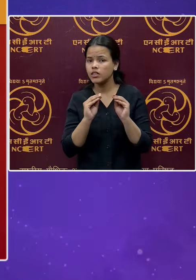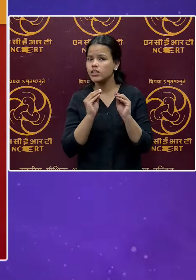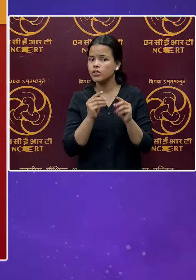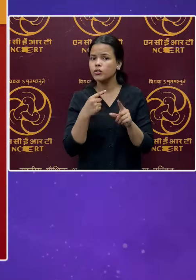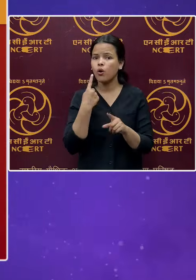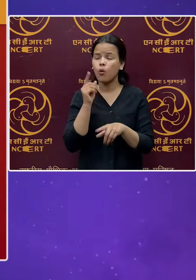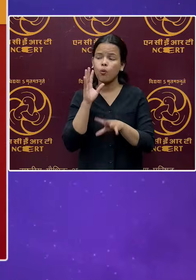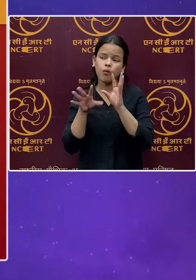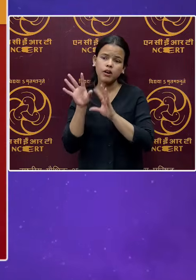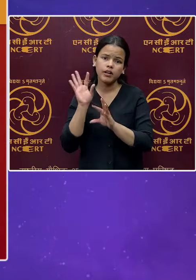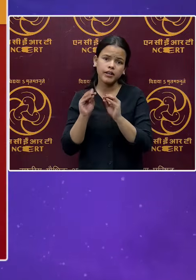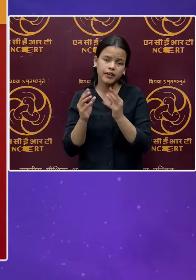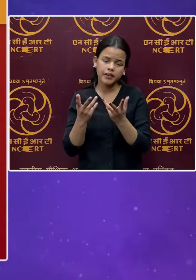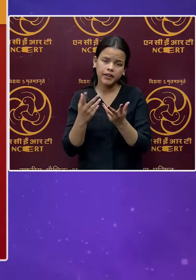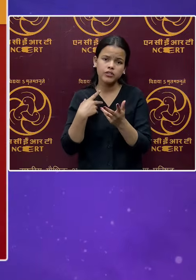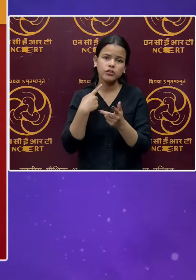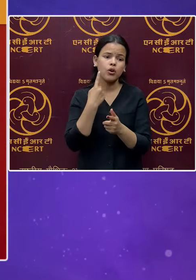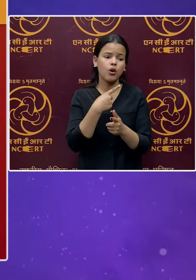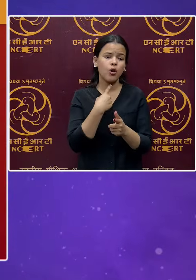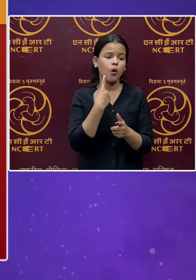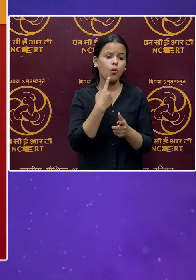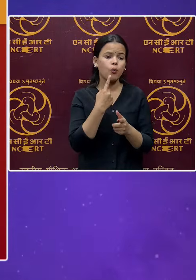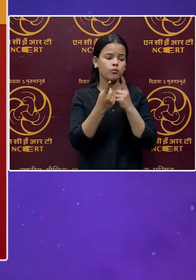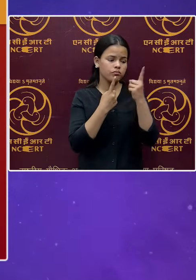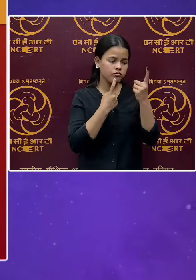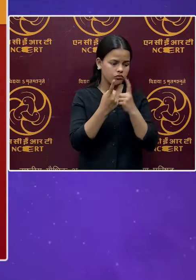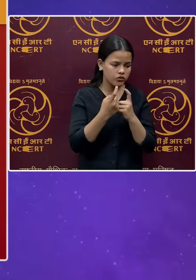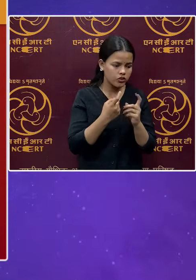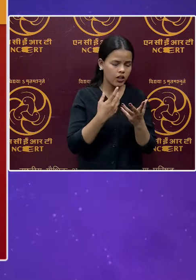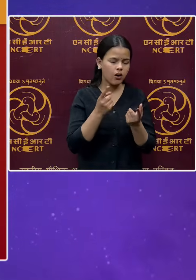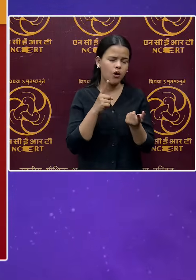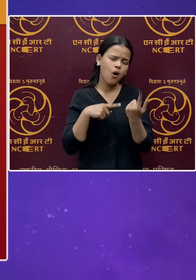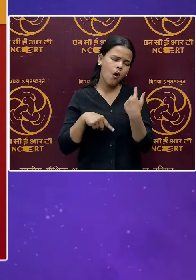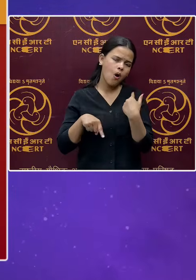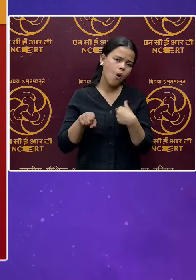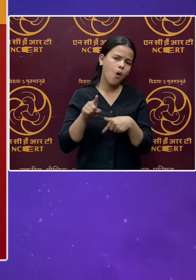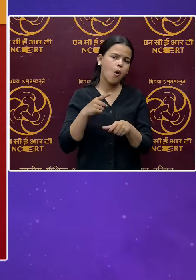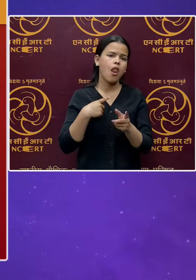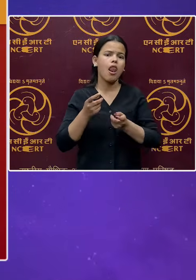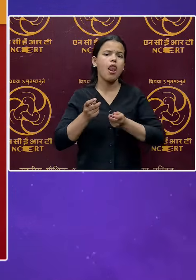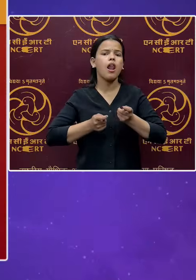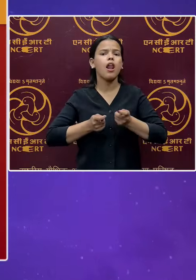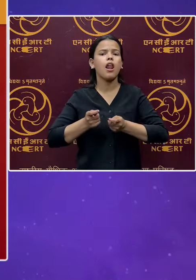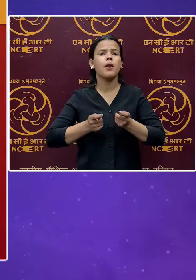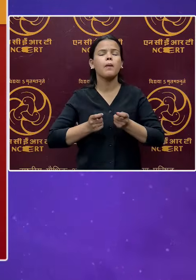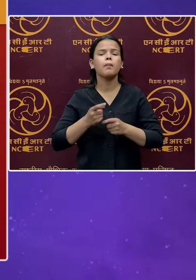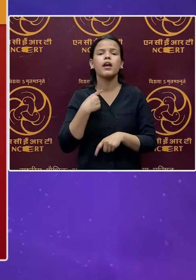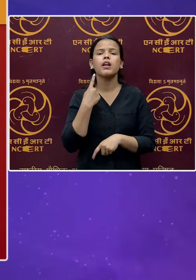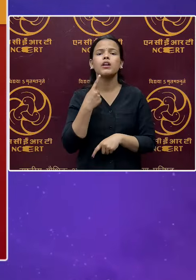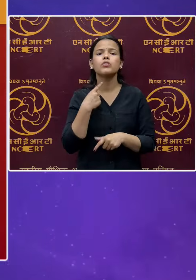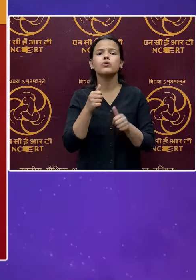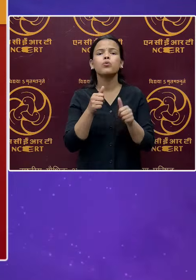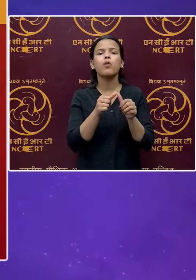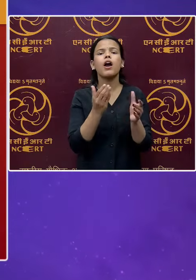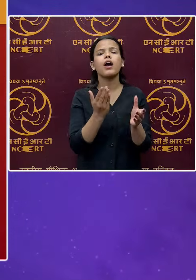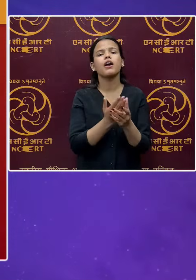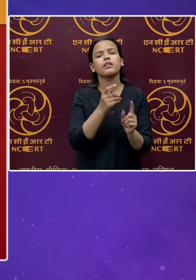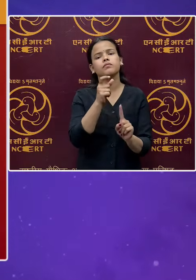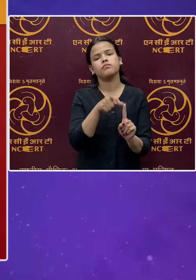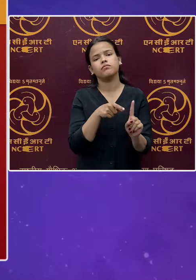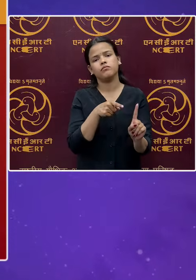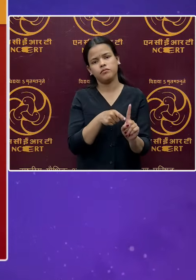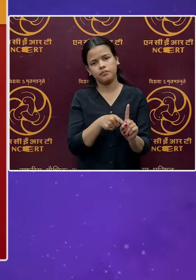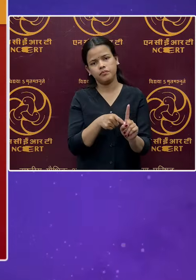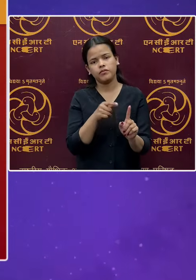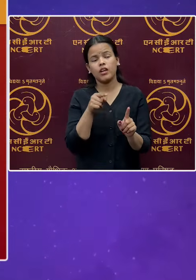will be co-teacher, who will be evaluator. All those things can be done by administrator. Now,